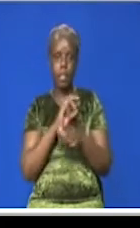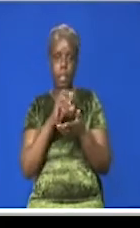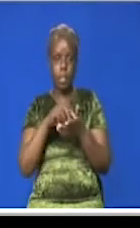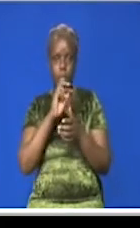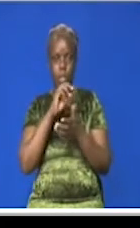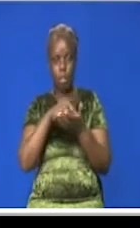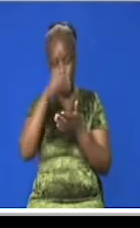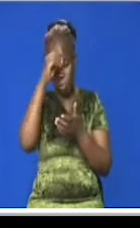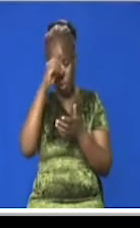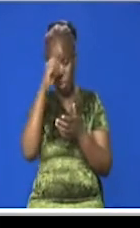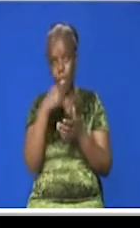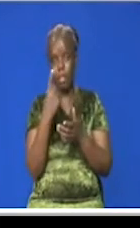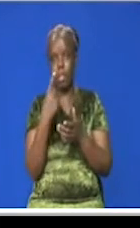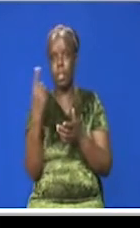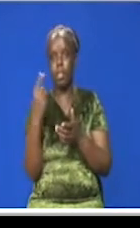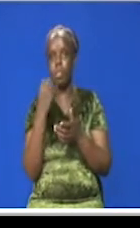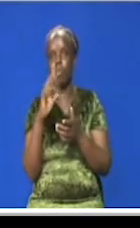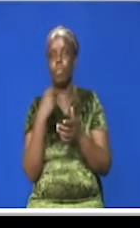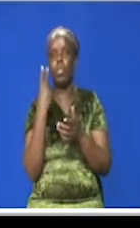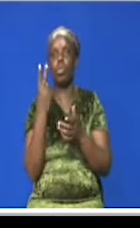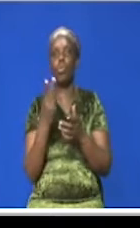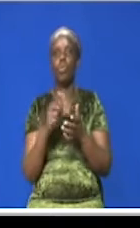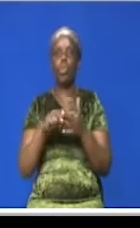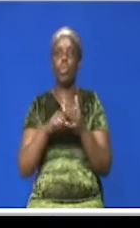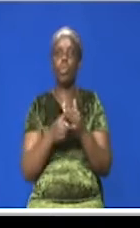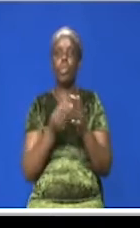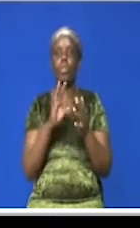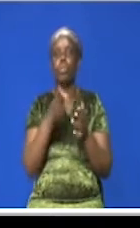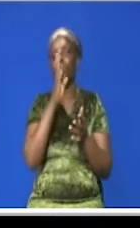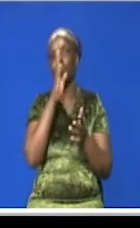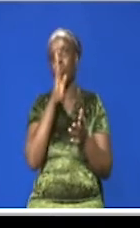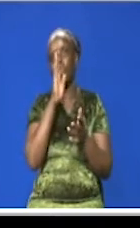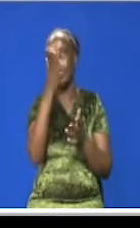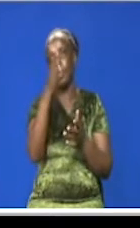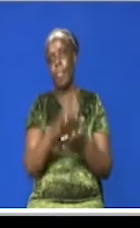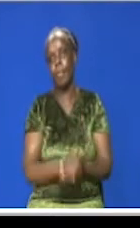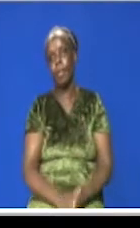at each of these two sources of debt.